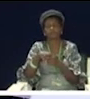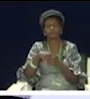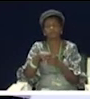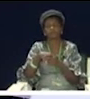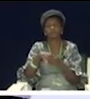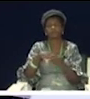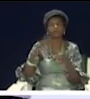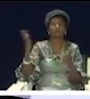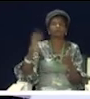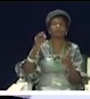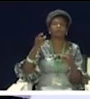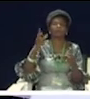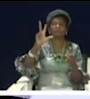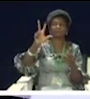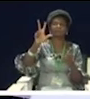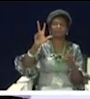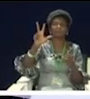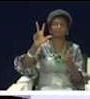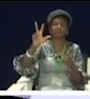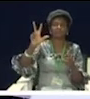There are three ways of doing things: